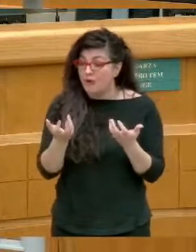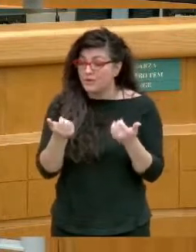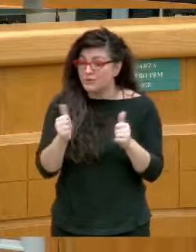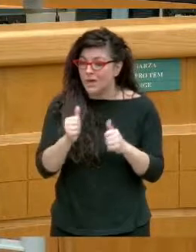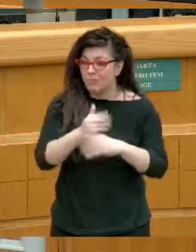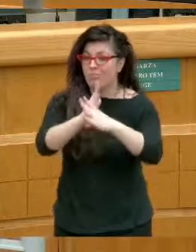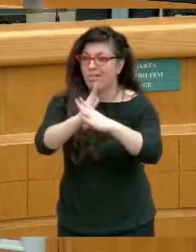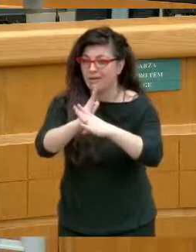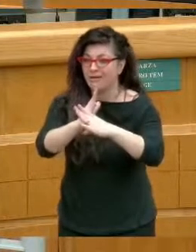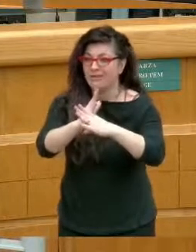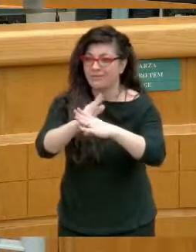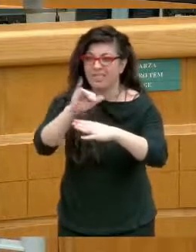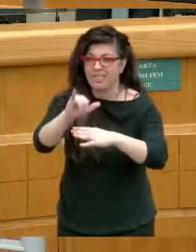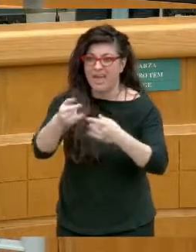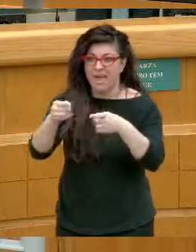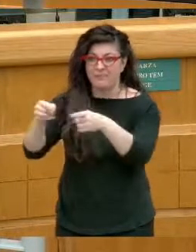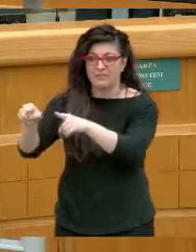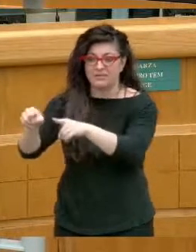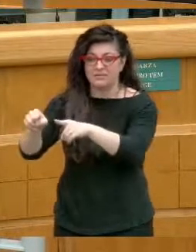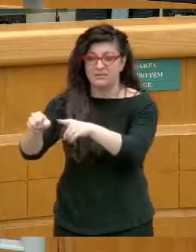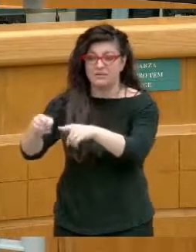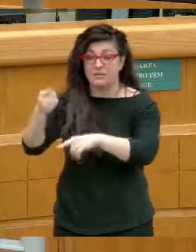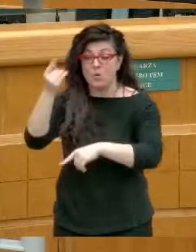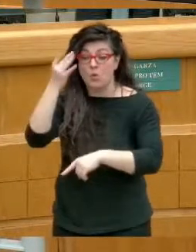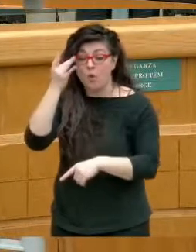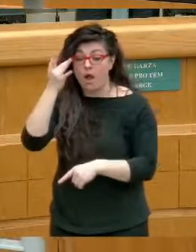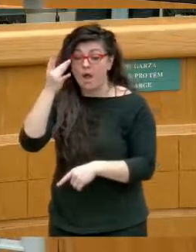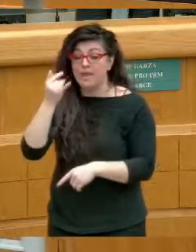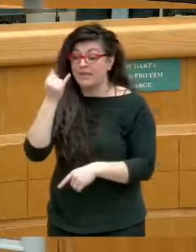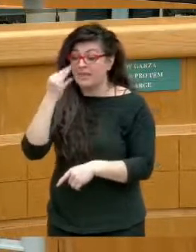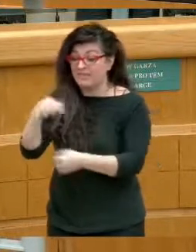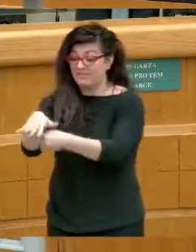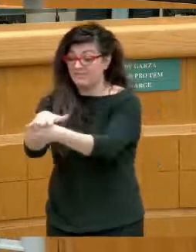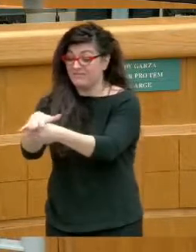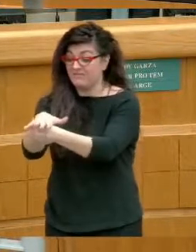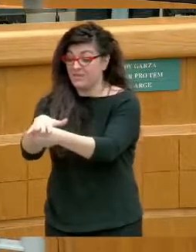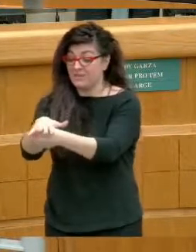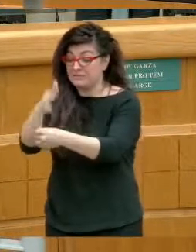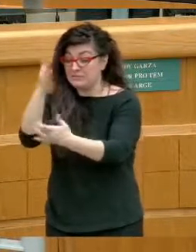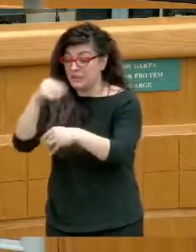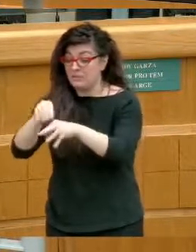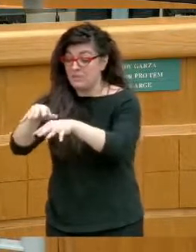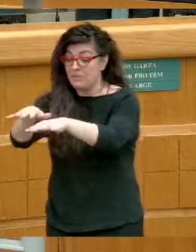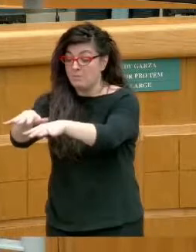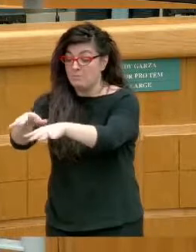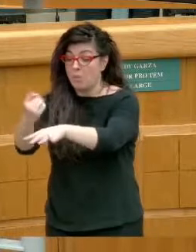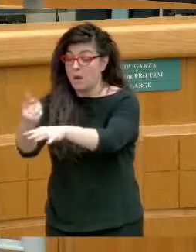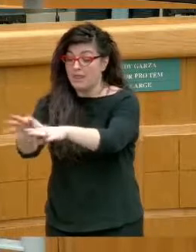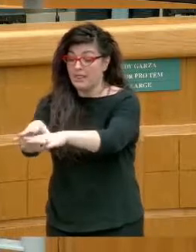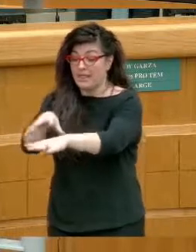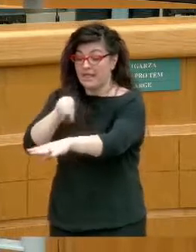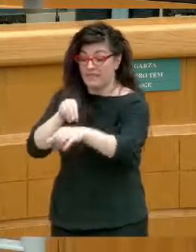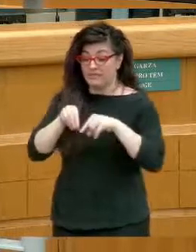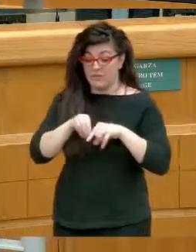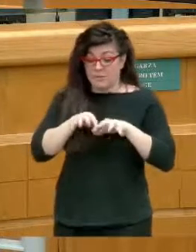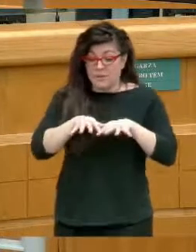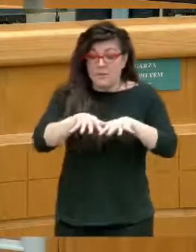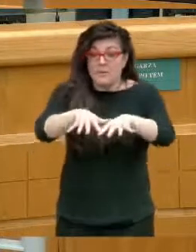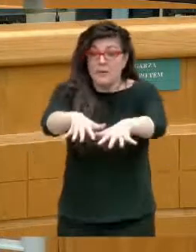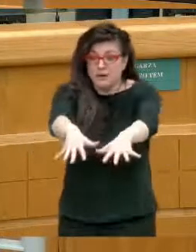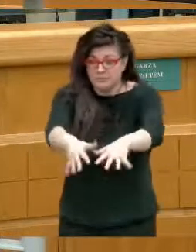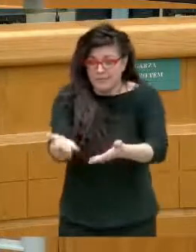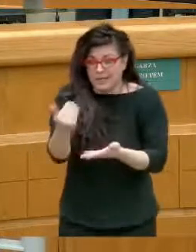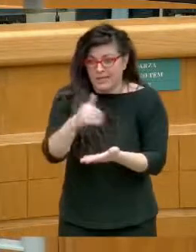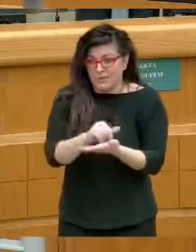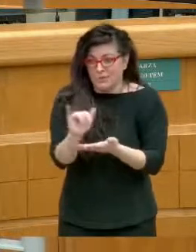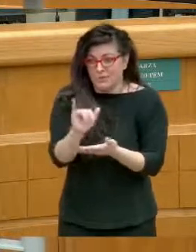because otherwise the outbreak could potentially trigger other outbreaks. So it's very important to contain the outbreak. And so